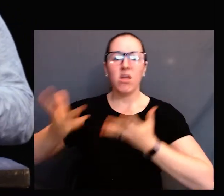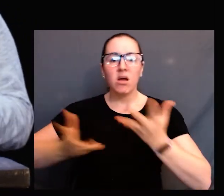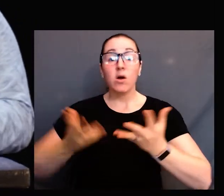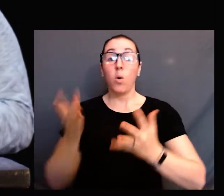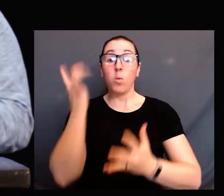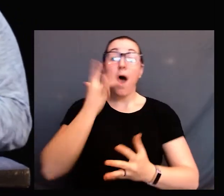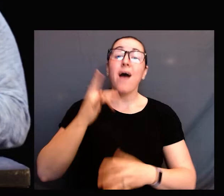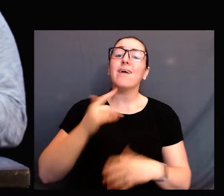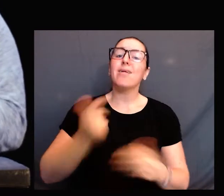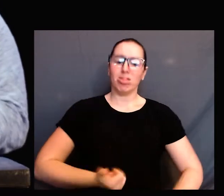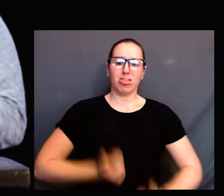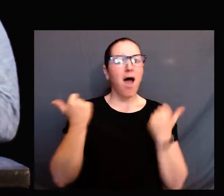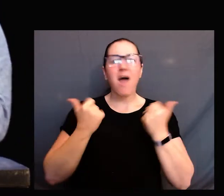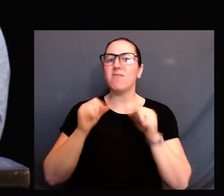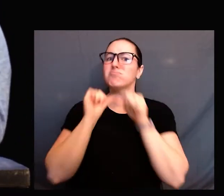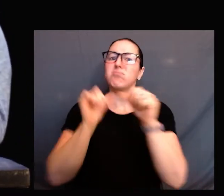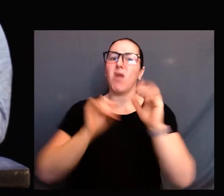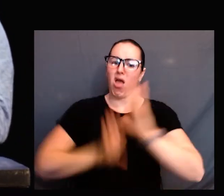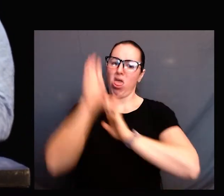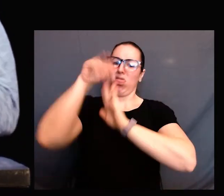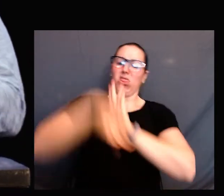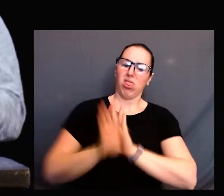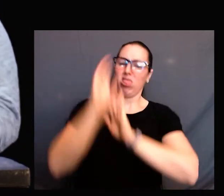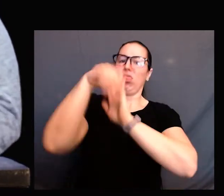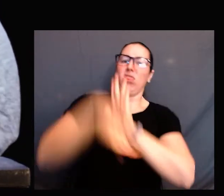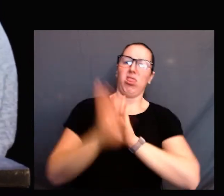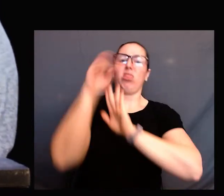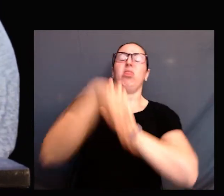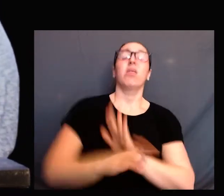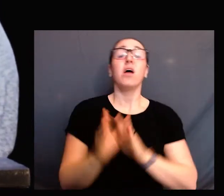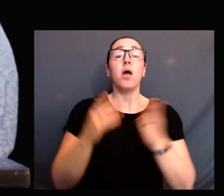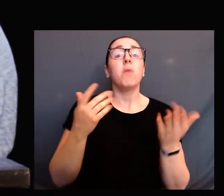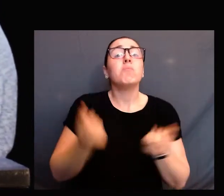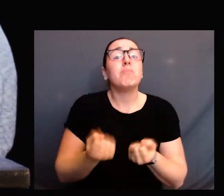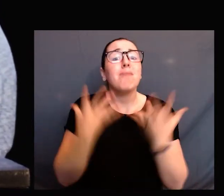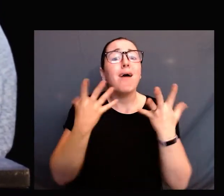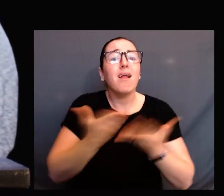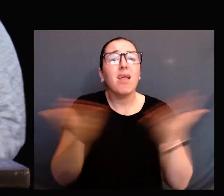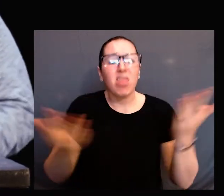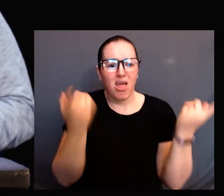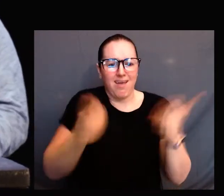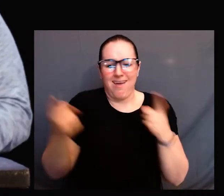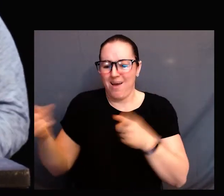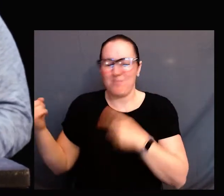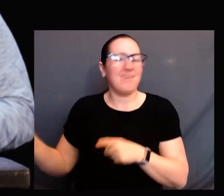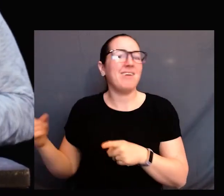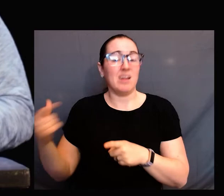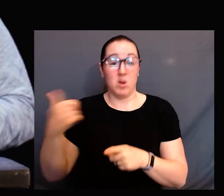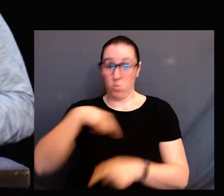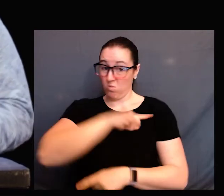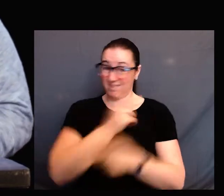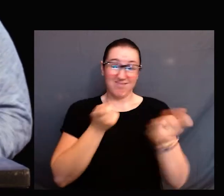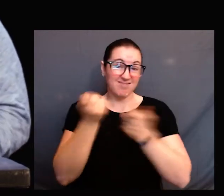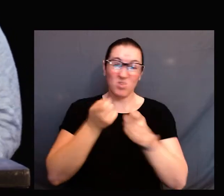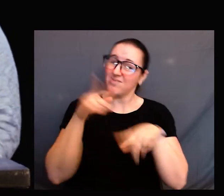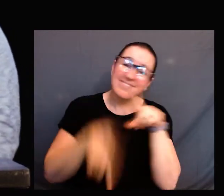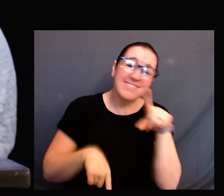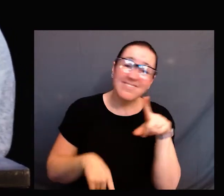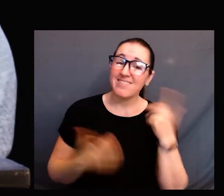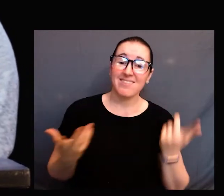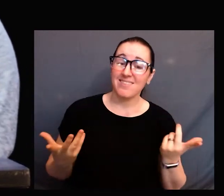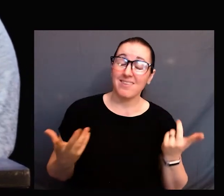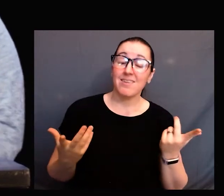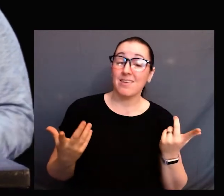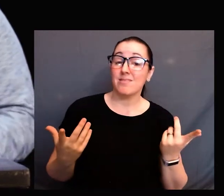constant rhythm of ups and downs. And there are so many things that happen in life that, quite frankly, we cannot